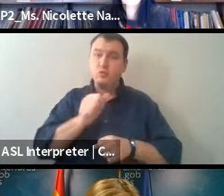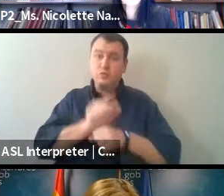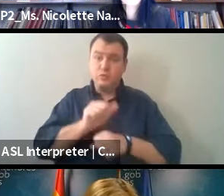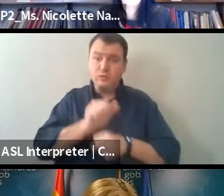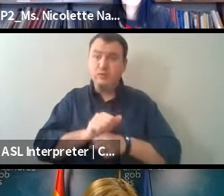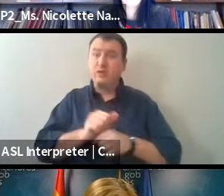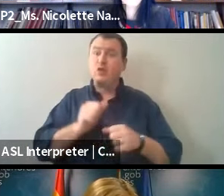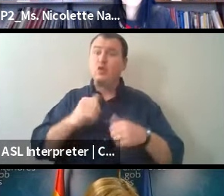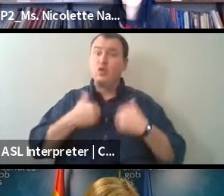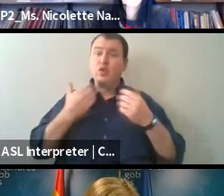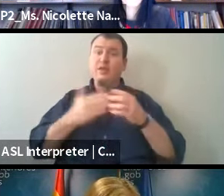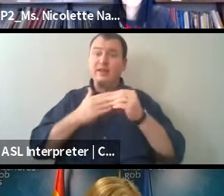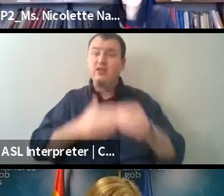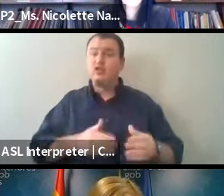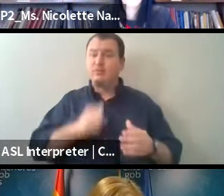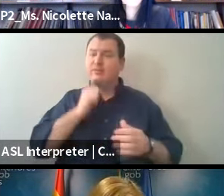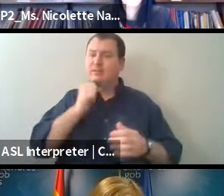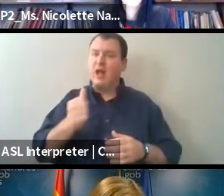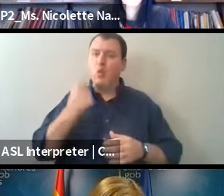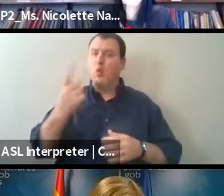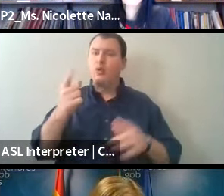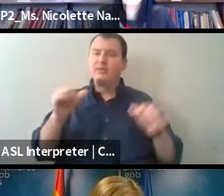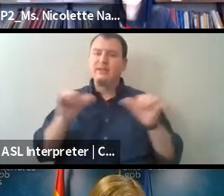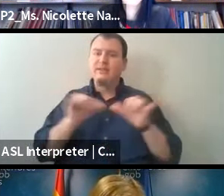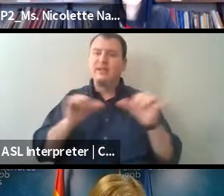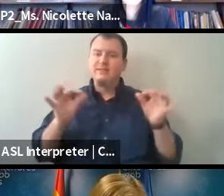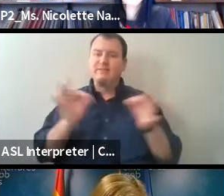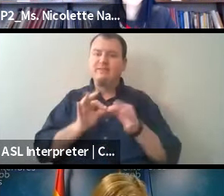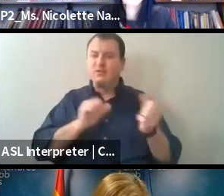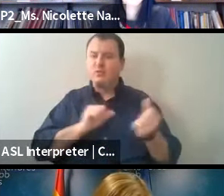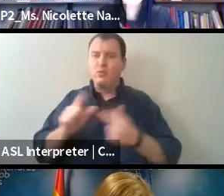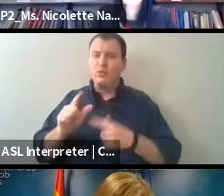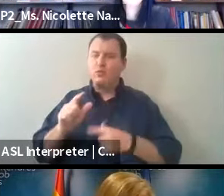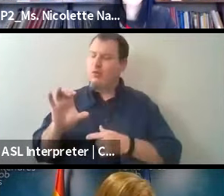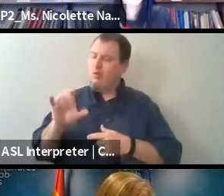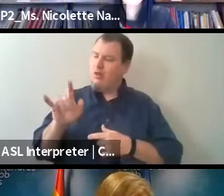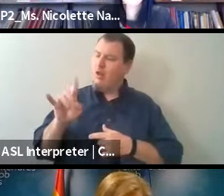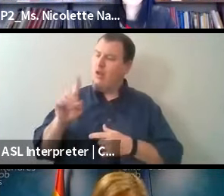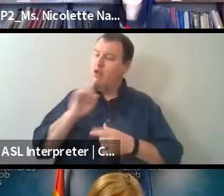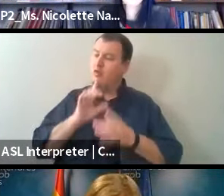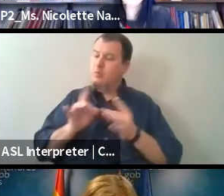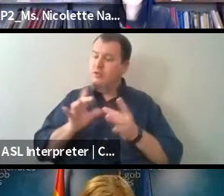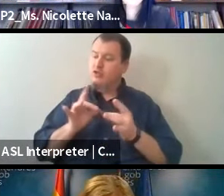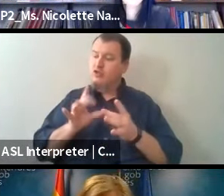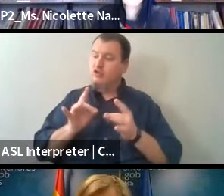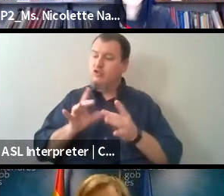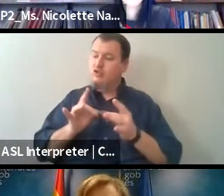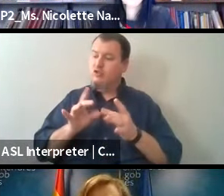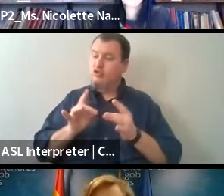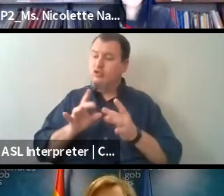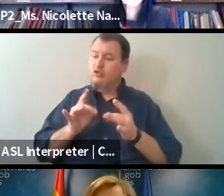leadership is not a one-size-fits-all solution. Claudia, you mentioned the rate of inequality